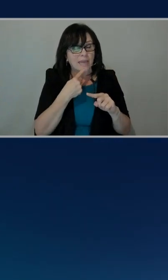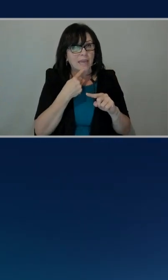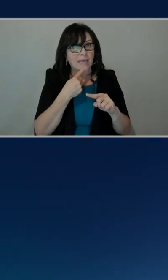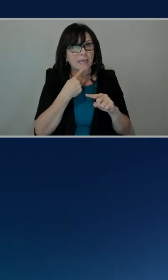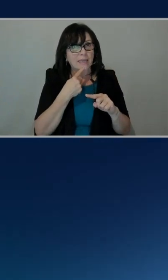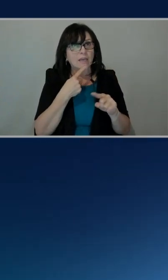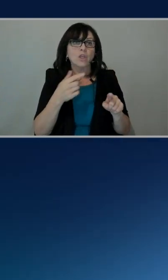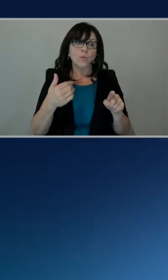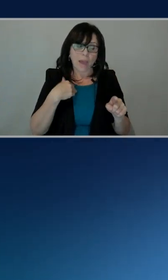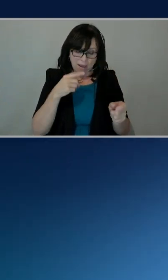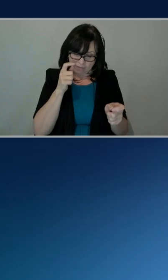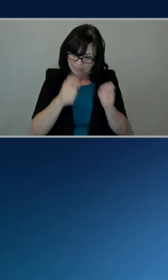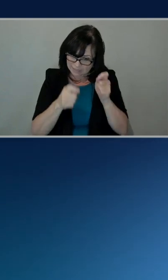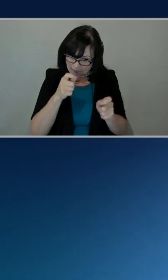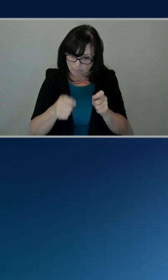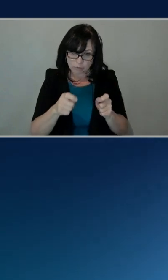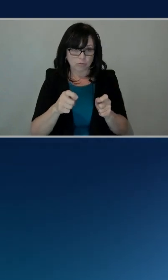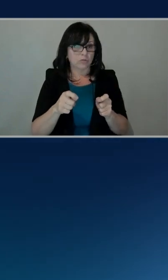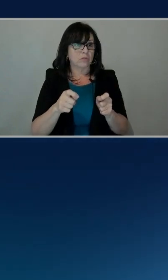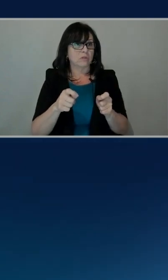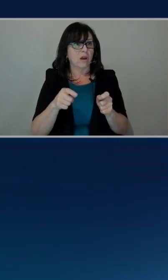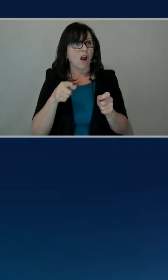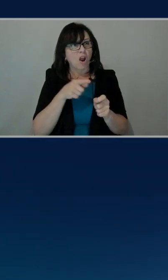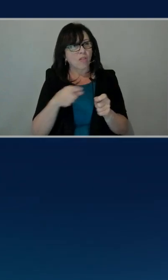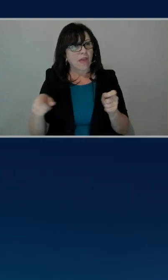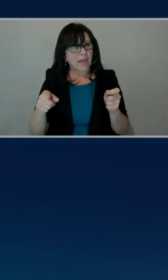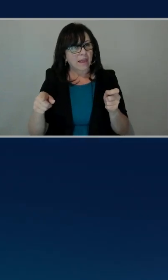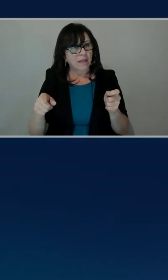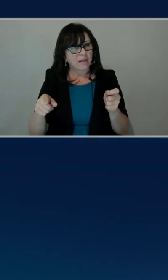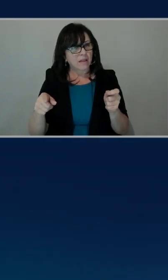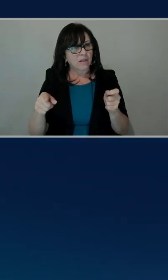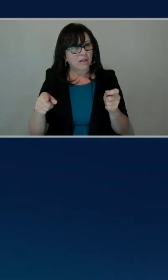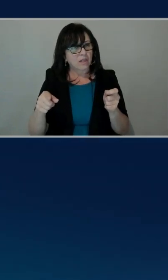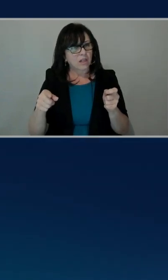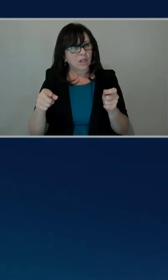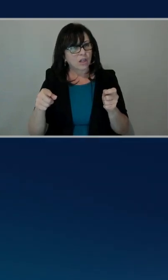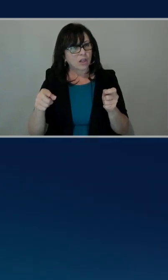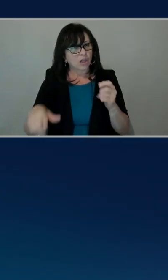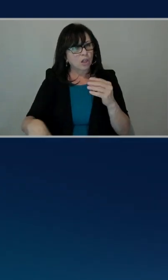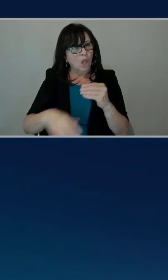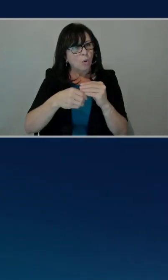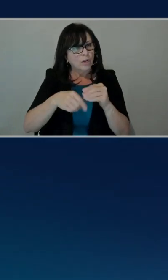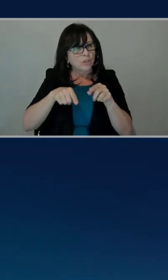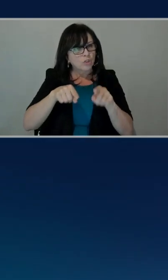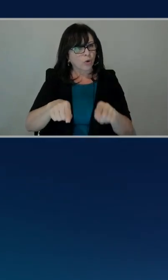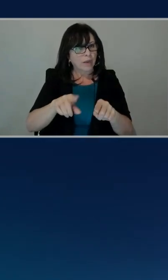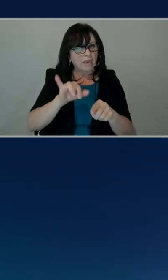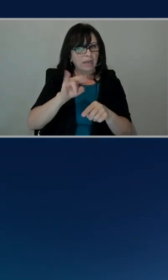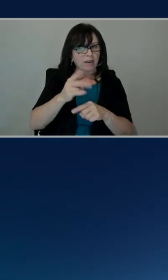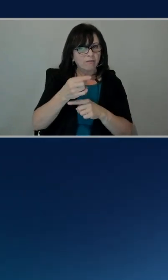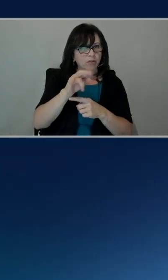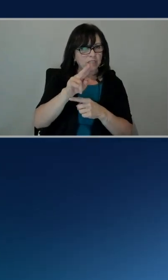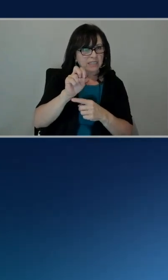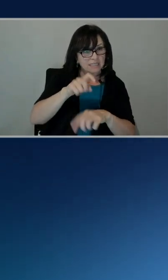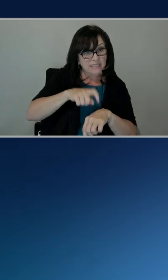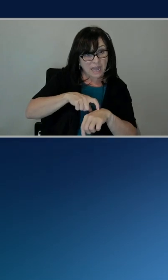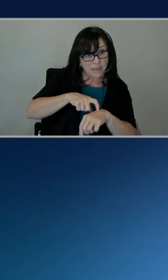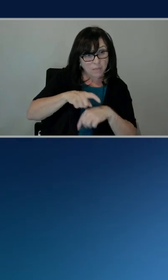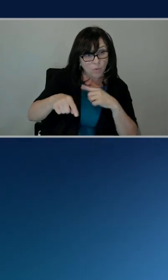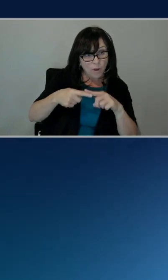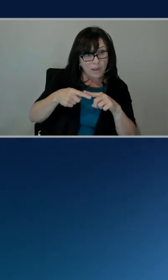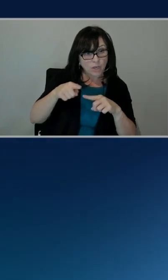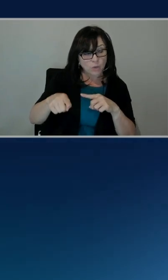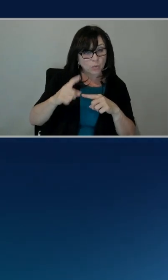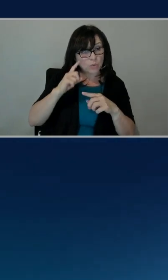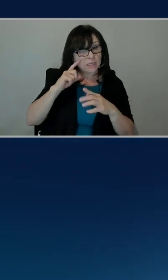have these adapters, right? Are they loaded in during inference time specifically? Like if you detect a prompt